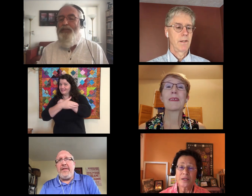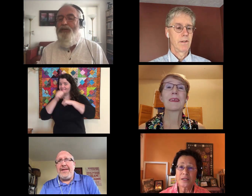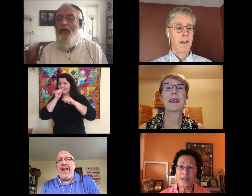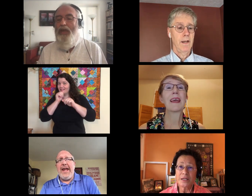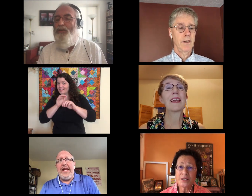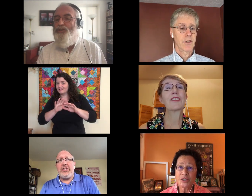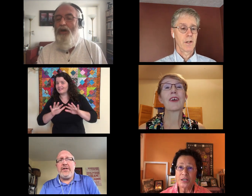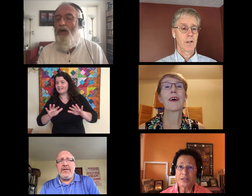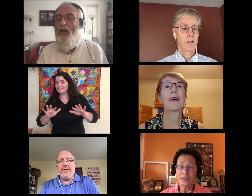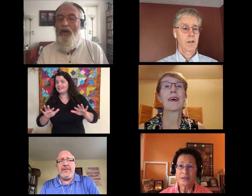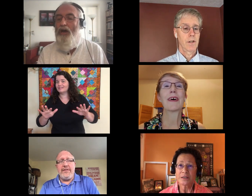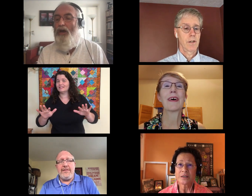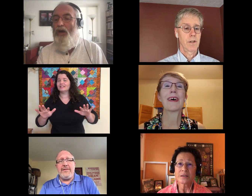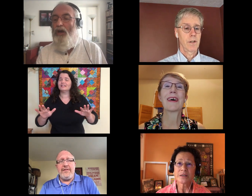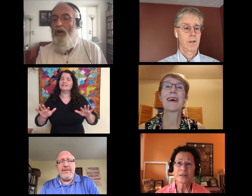Blessed be the